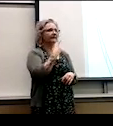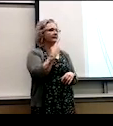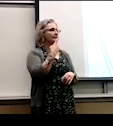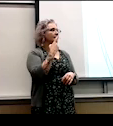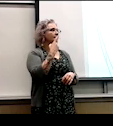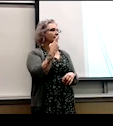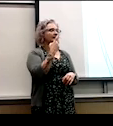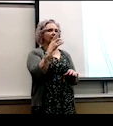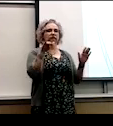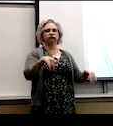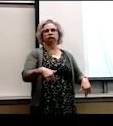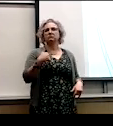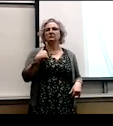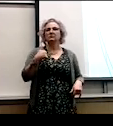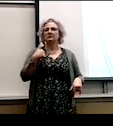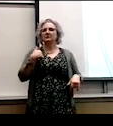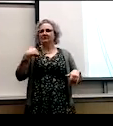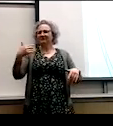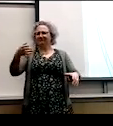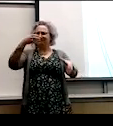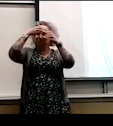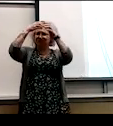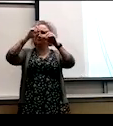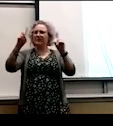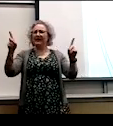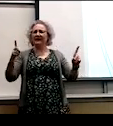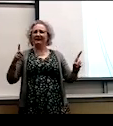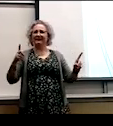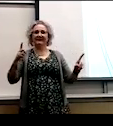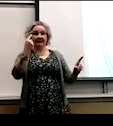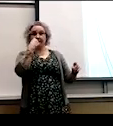Guess I know my content, I just don't know the order of the slides.